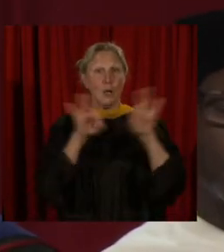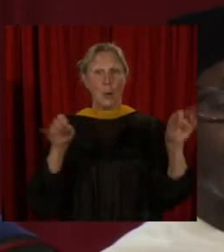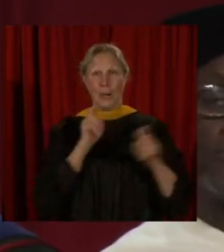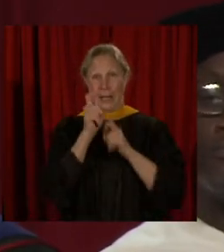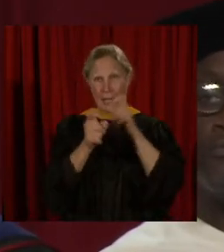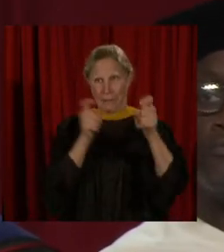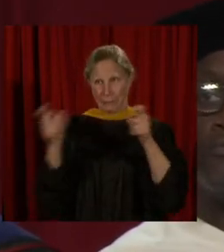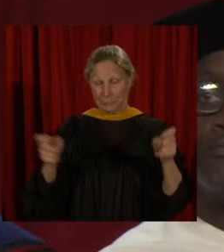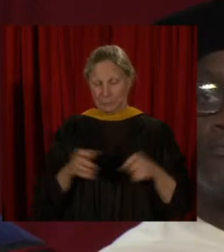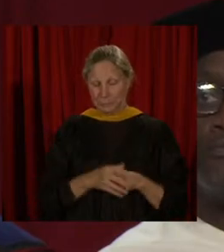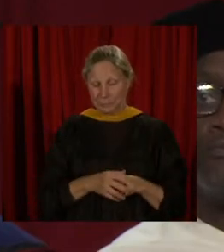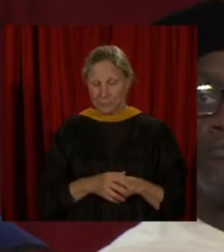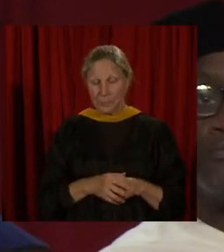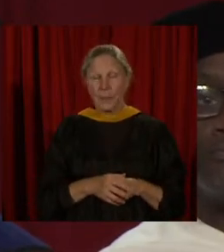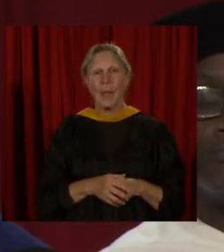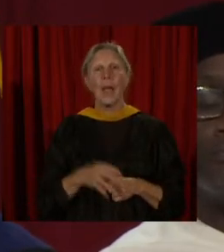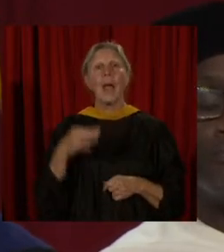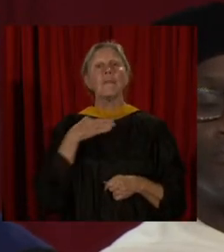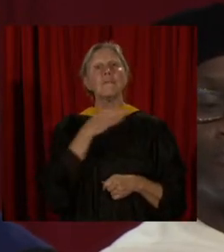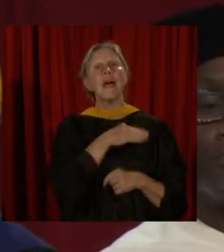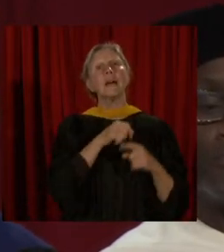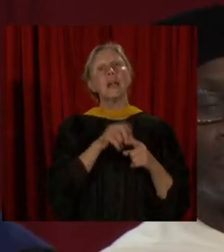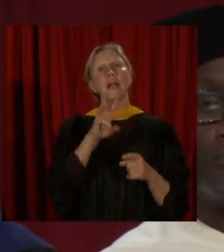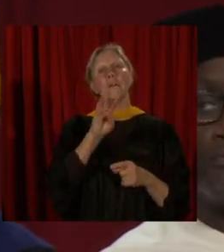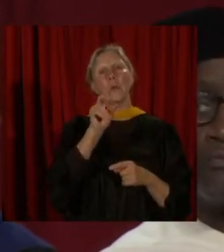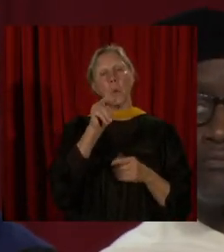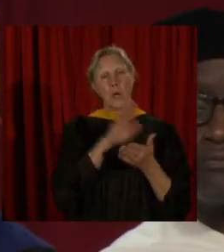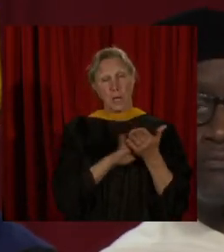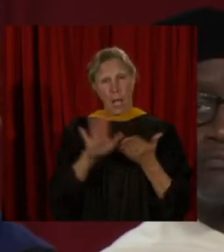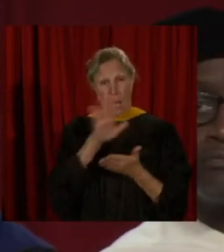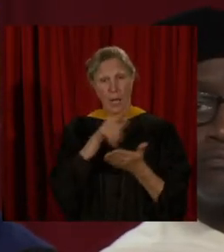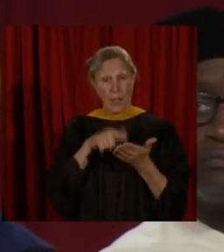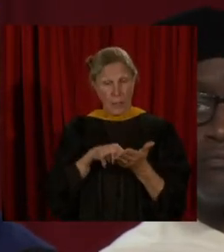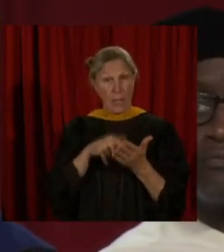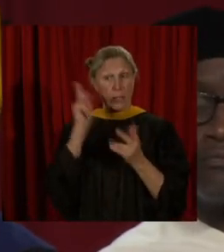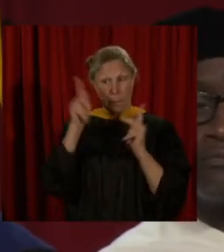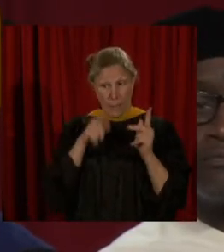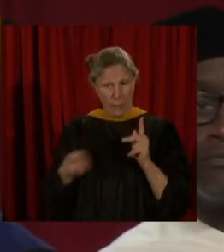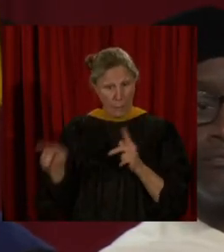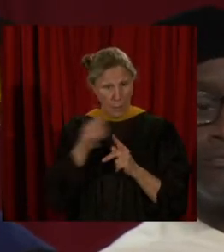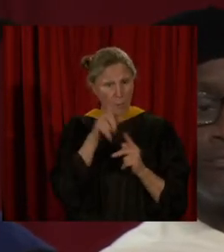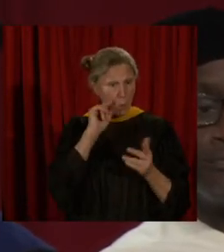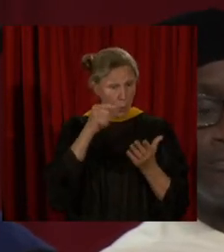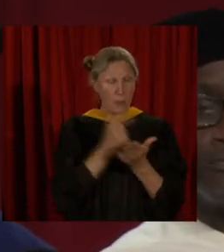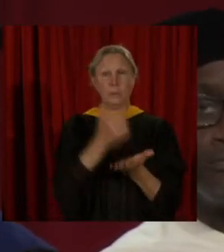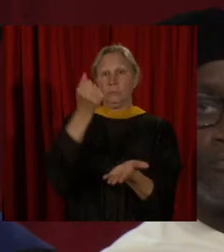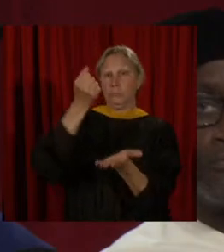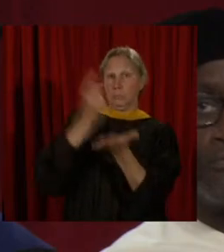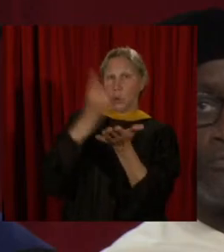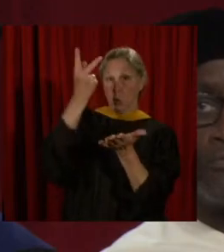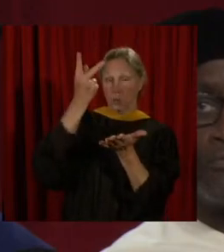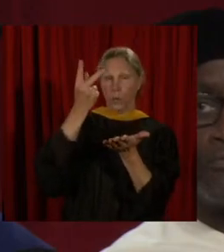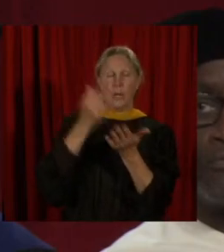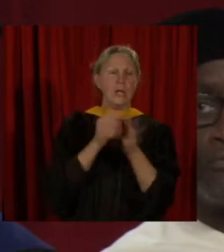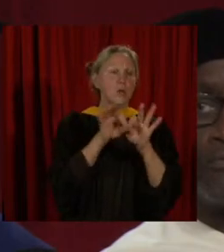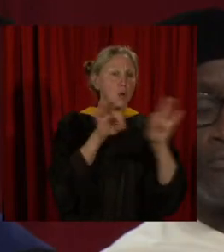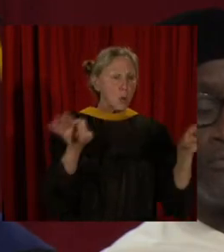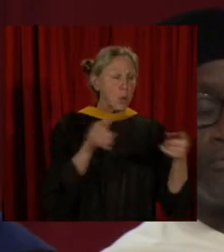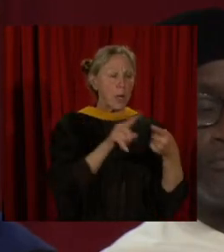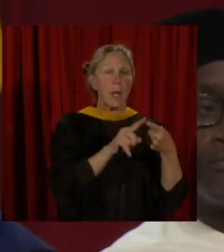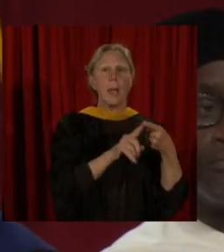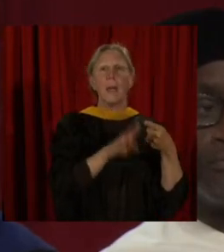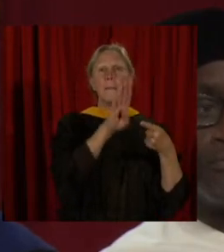degrees. The faculty of the Walton College has approved these candidates for graduation with a degree of Bachelor